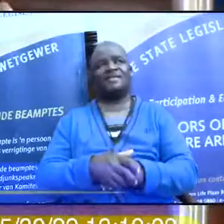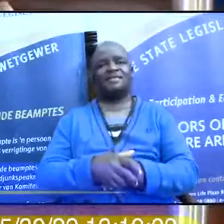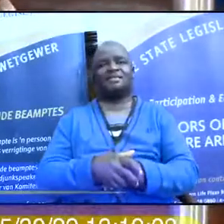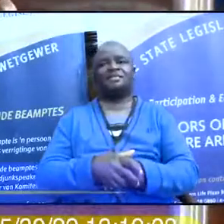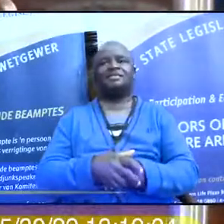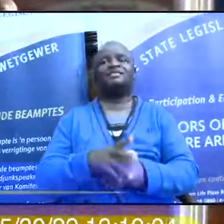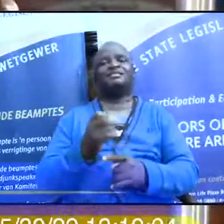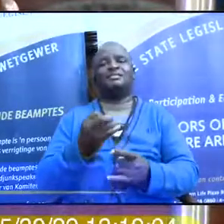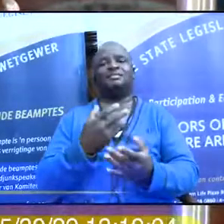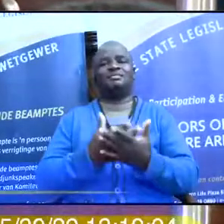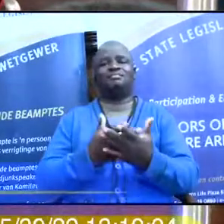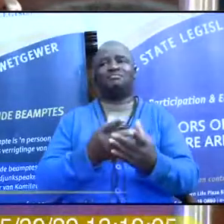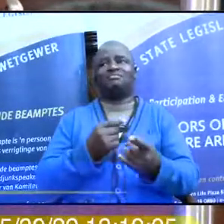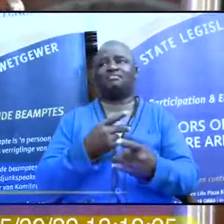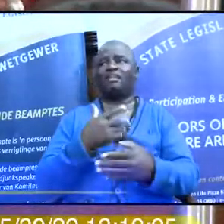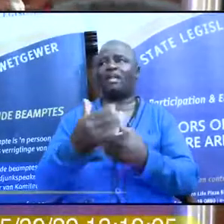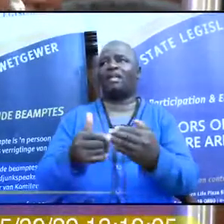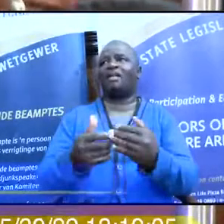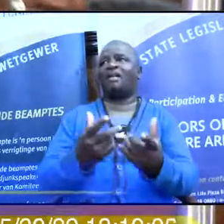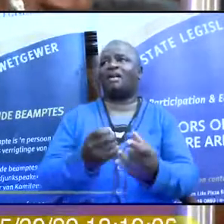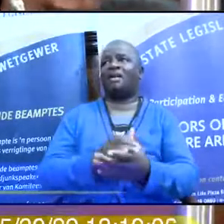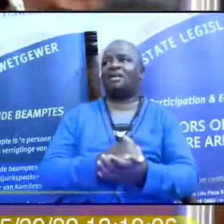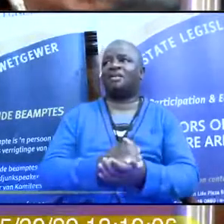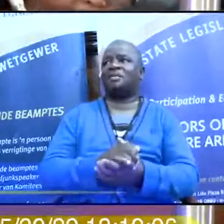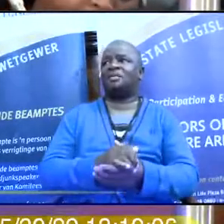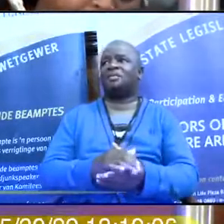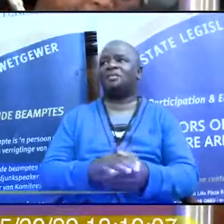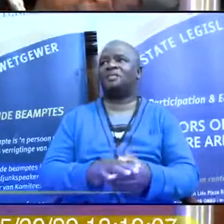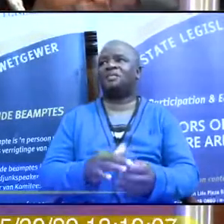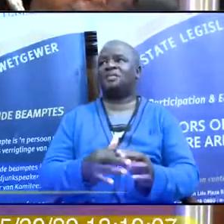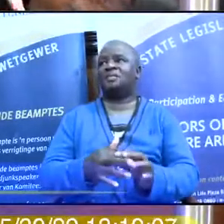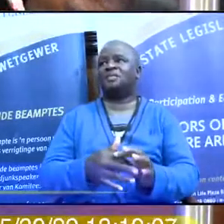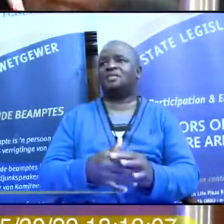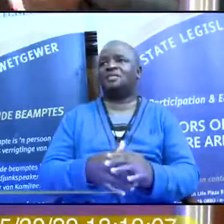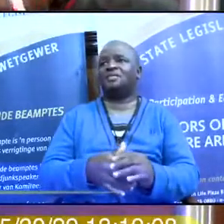allow that process to unfold and you can proceed